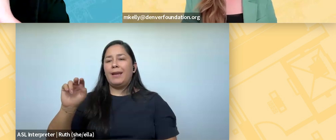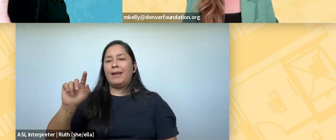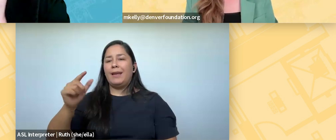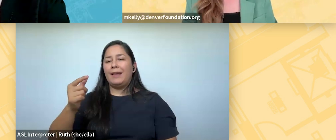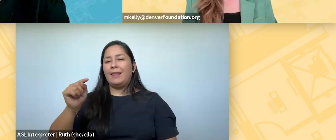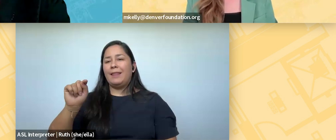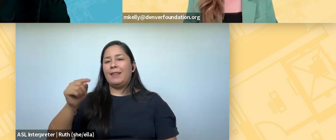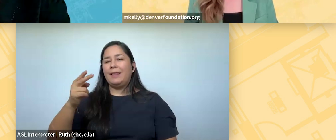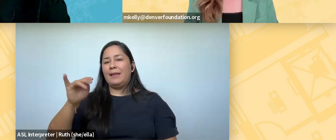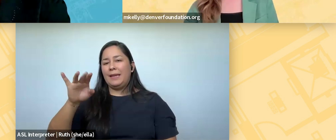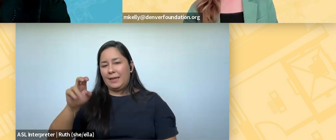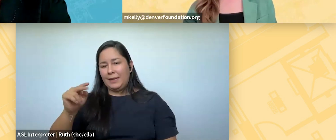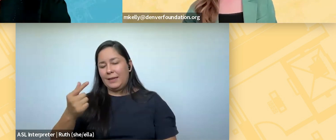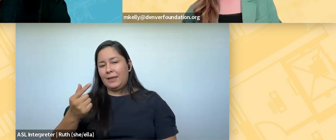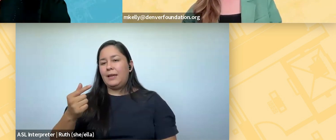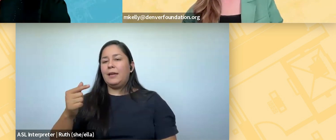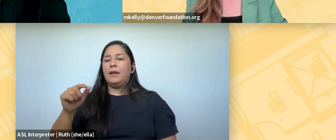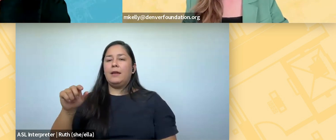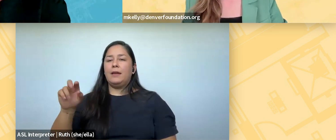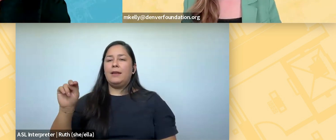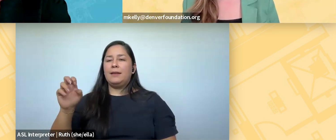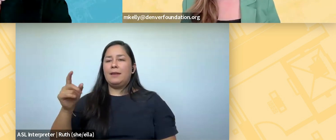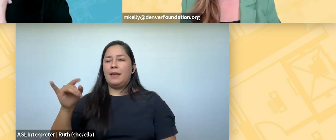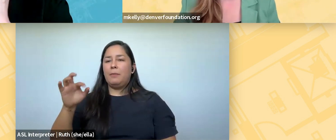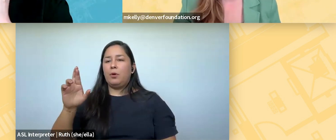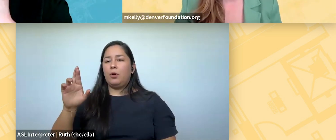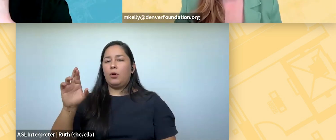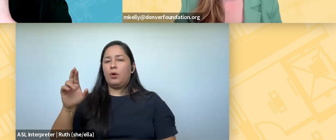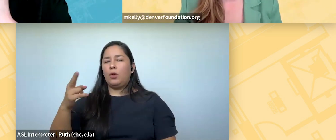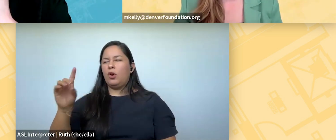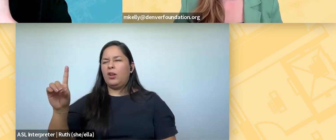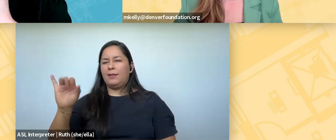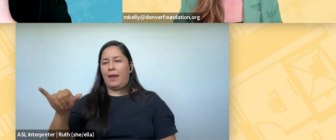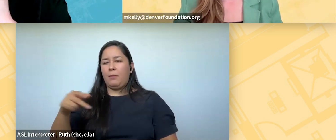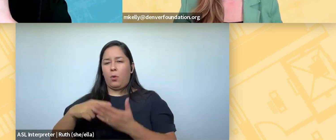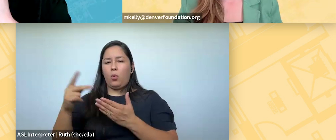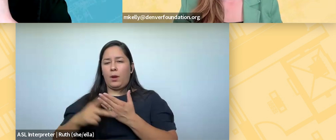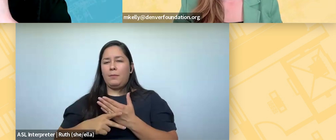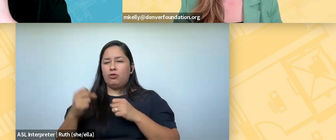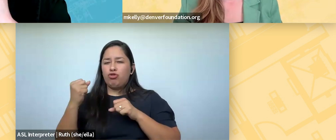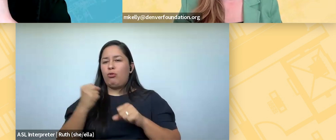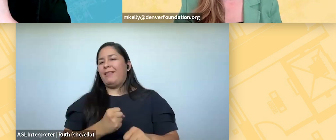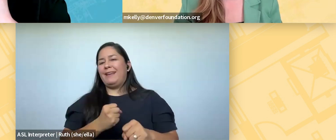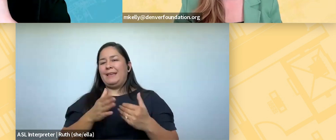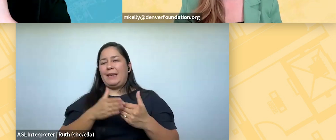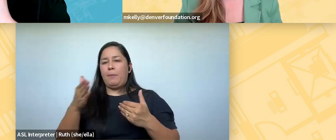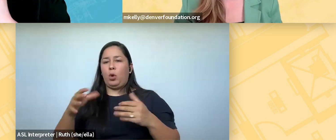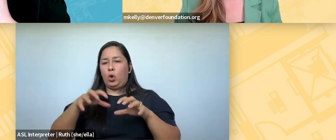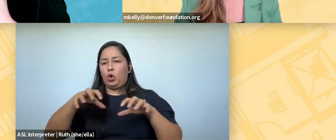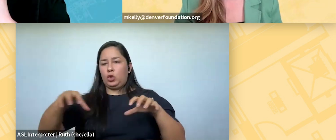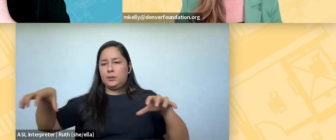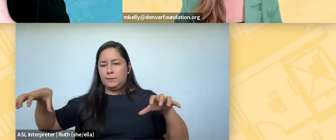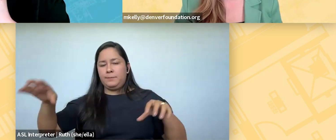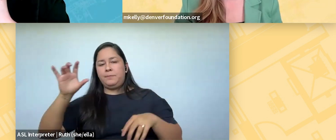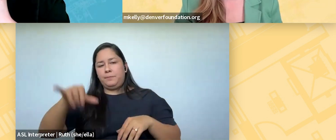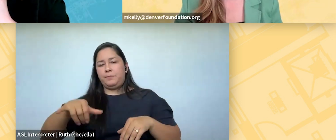him. If you feel like you're a little bit further along and kind of a more established organization looking to start a navigation program,